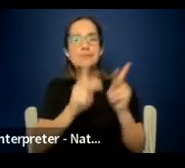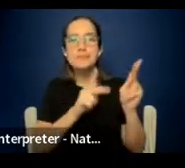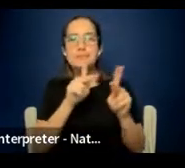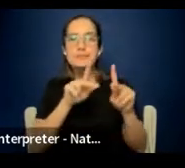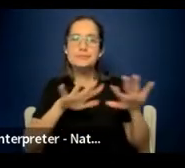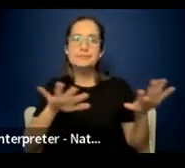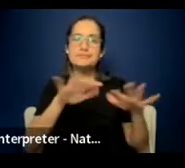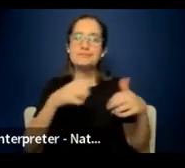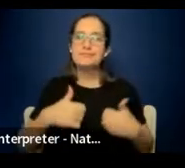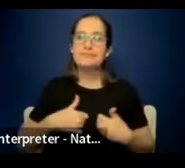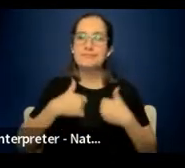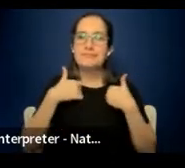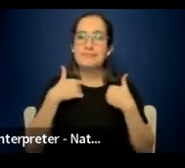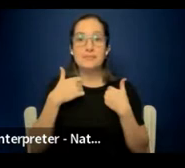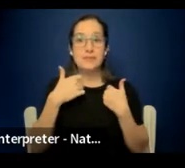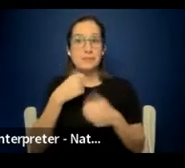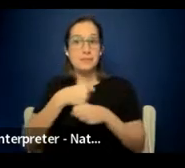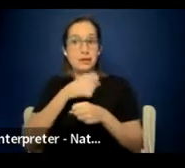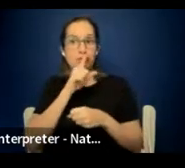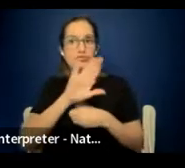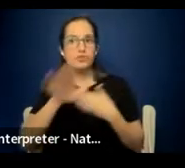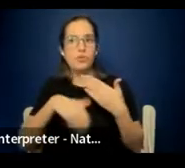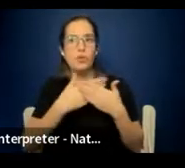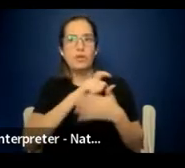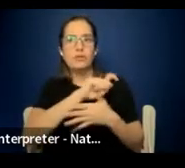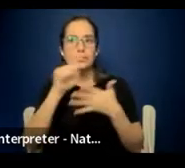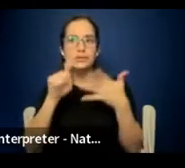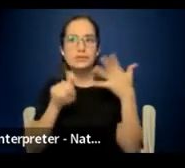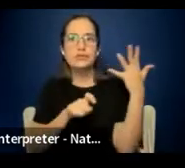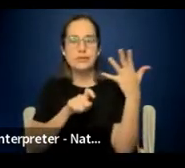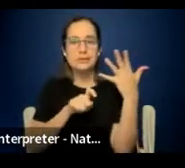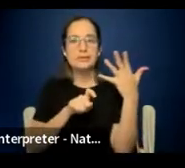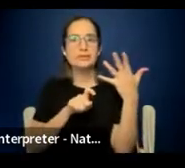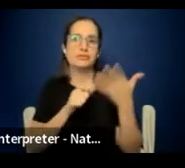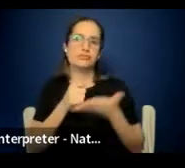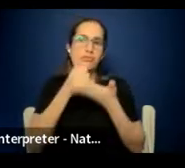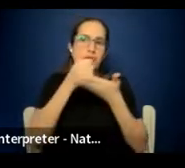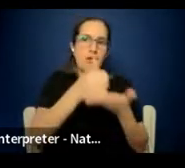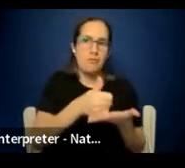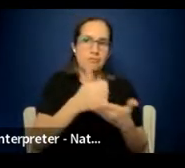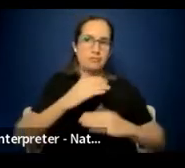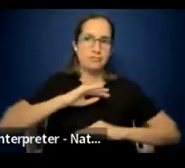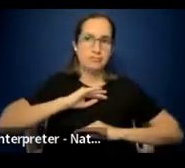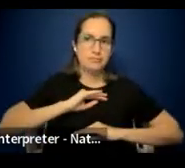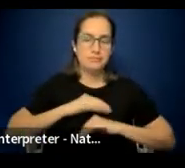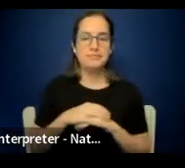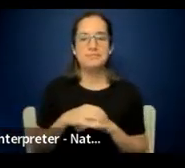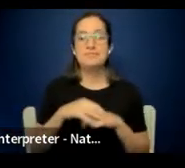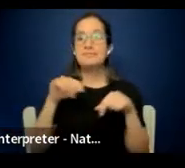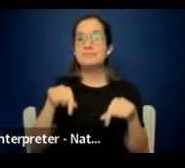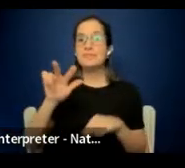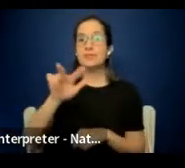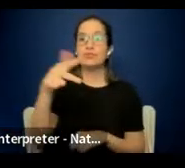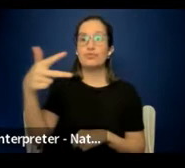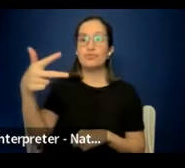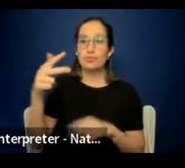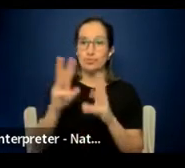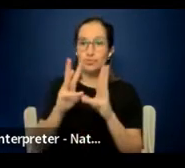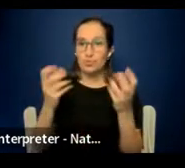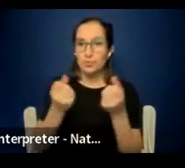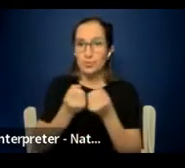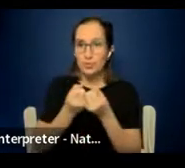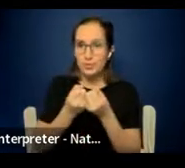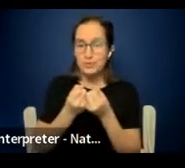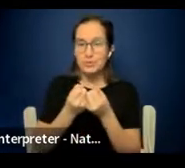City's greatest needs. I do want to welcome you all to the third installment of our three-part workshop series,